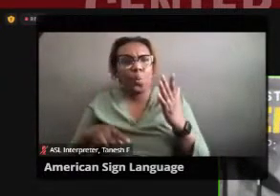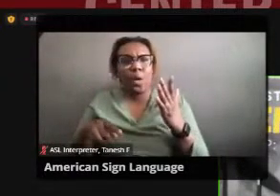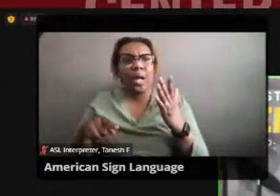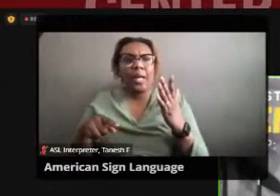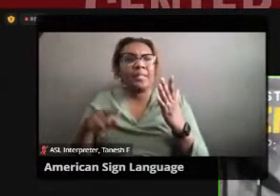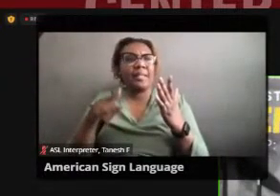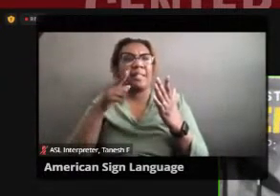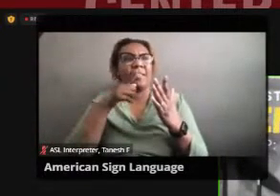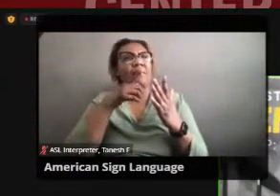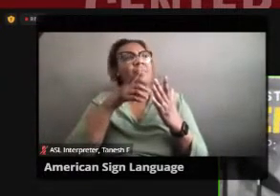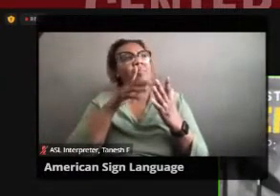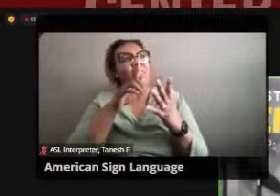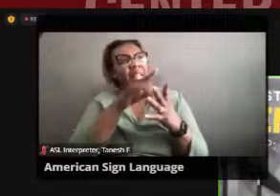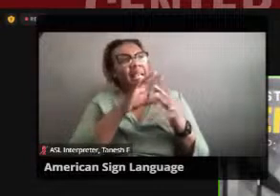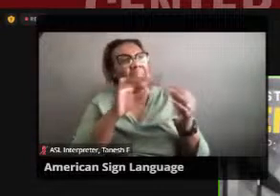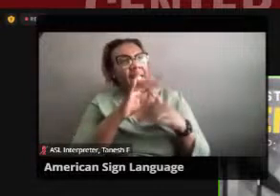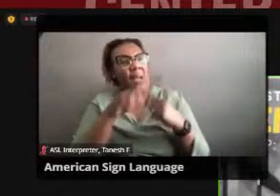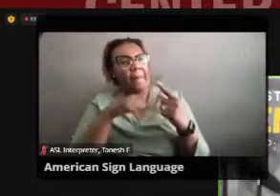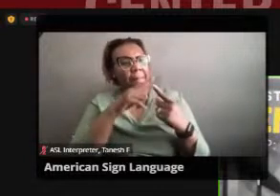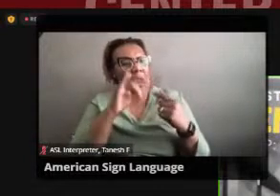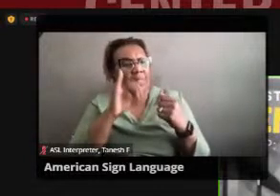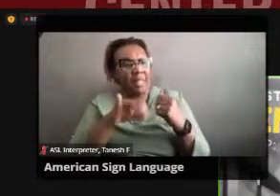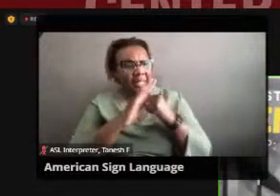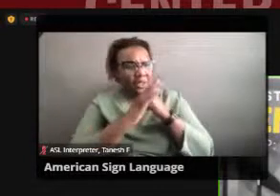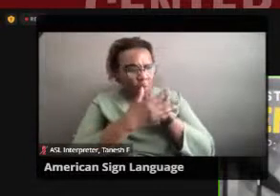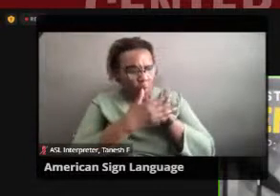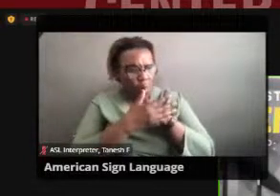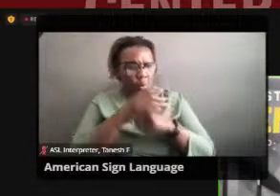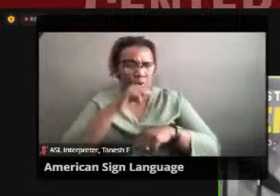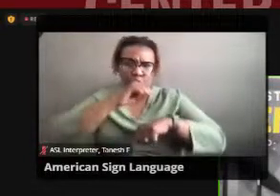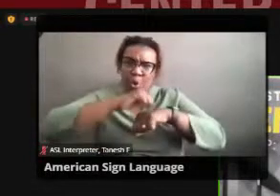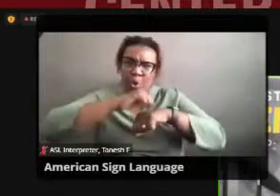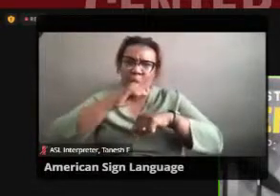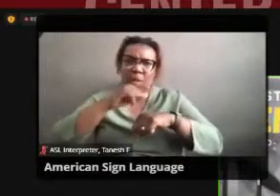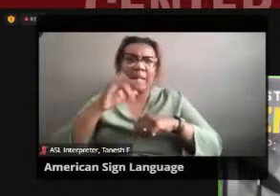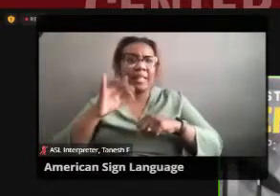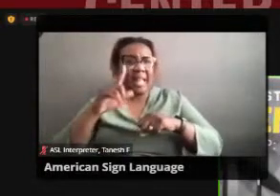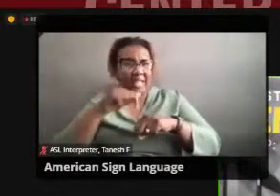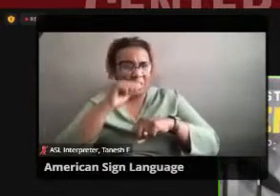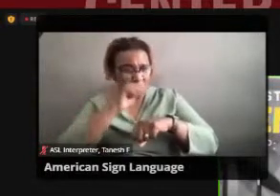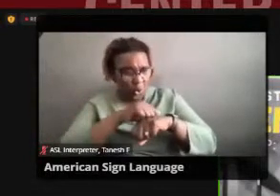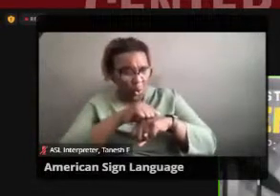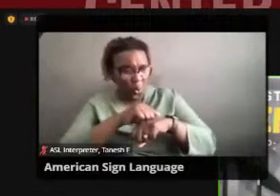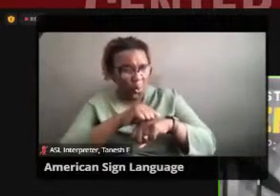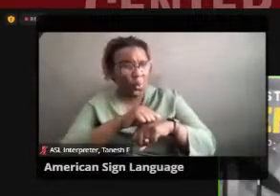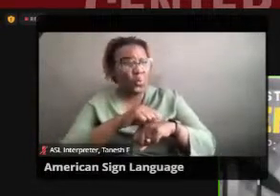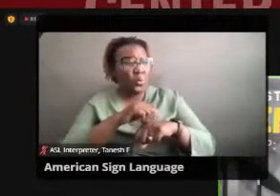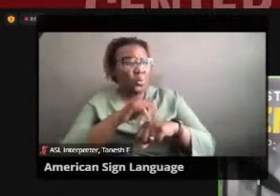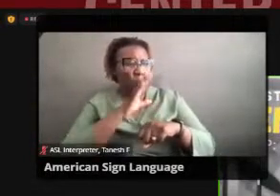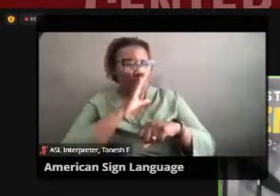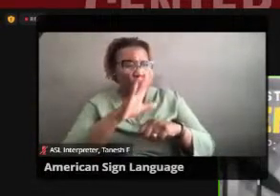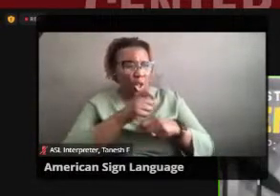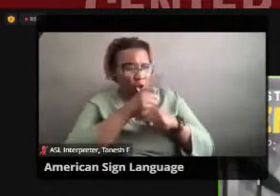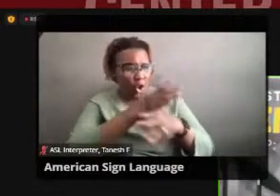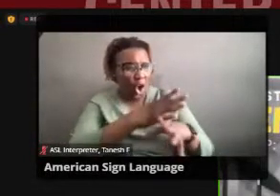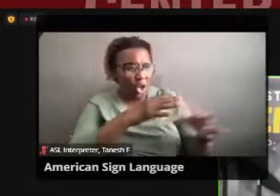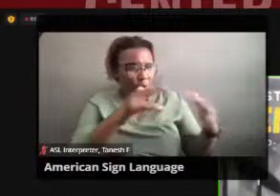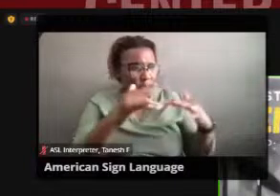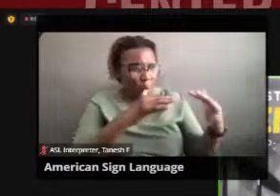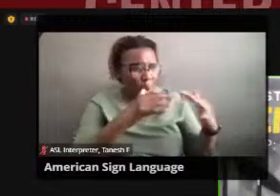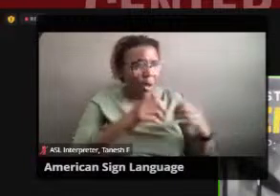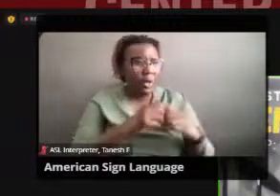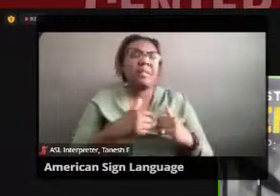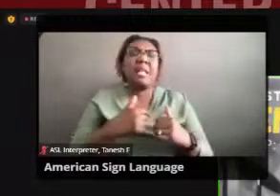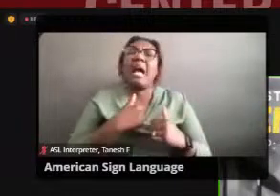stone? Is it from a dimly lit stone that wars flare up? I walk in my sleep, I stare in